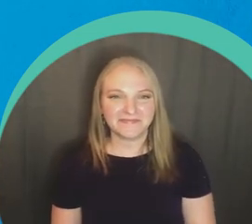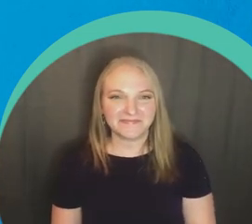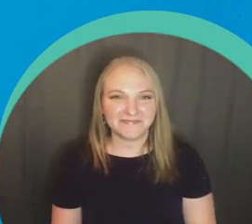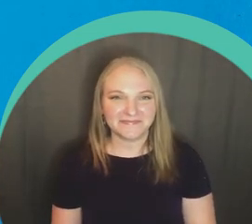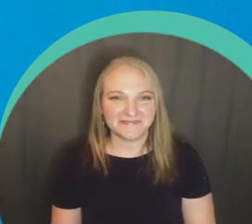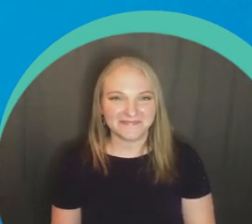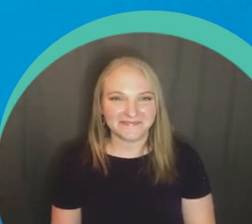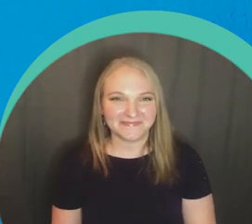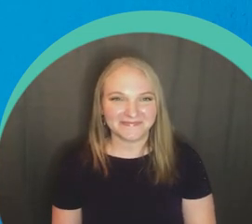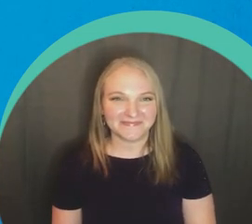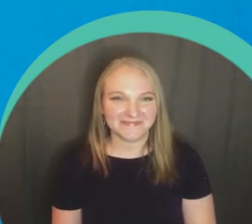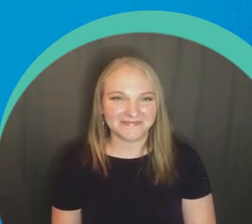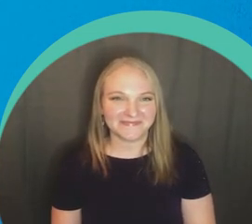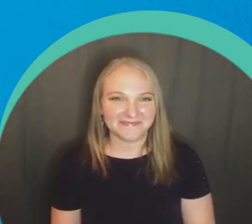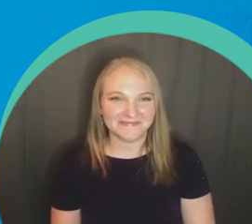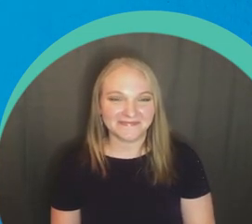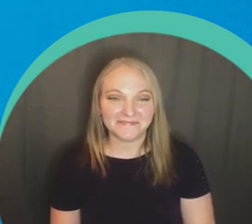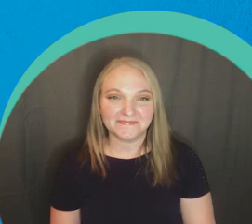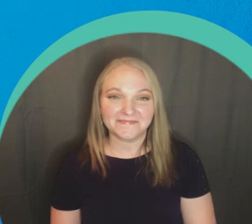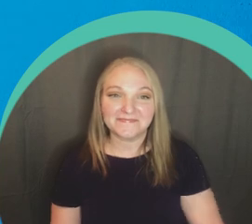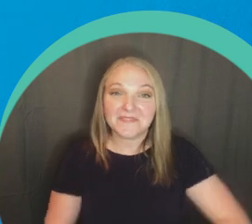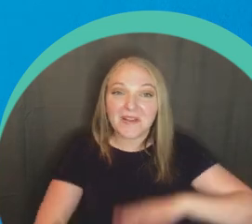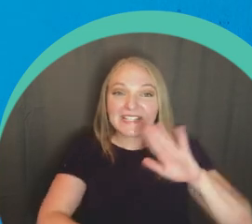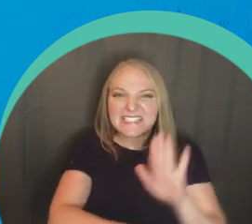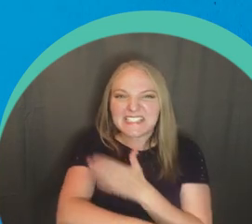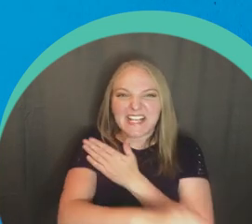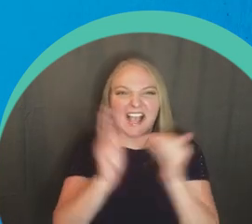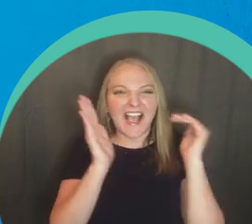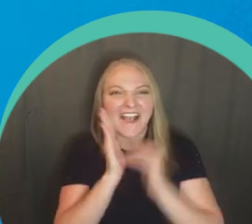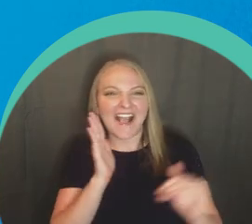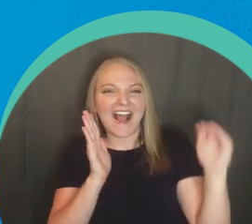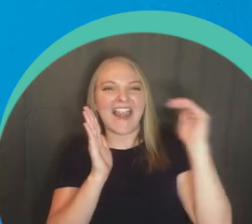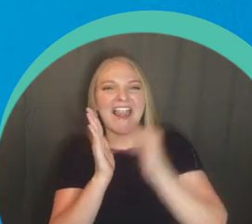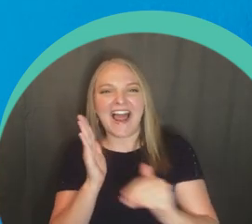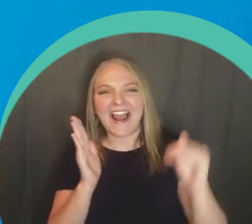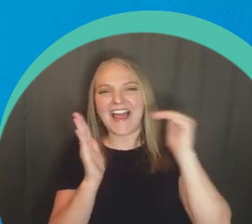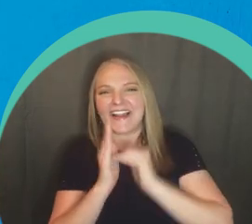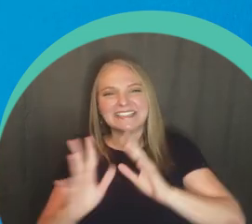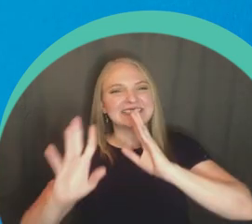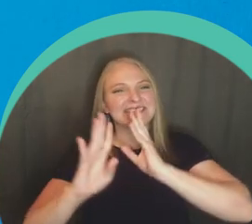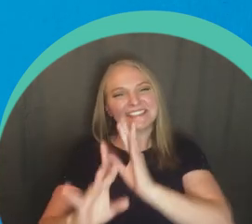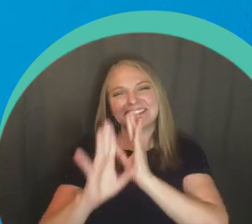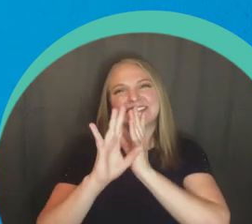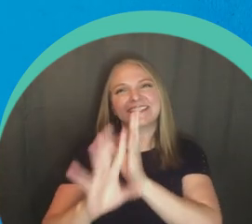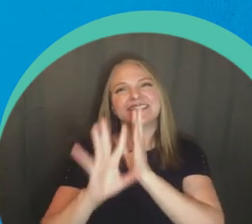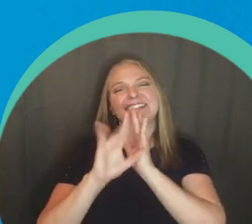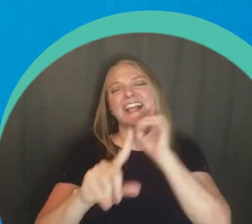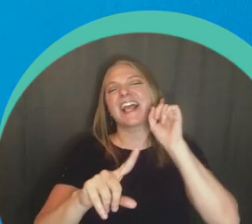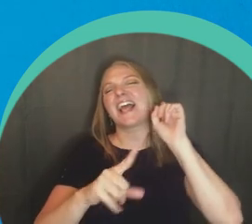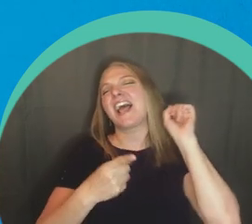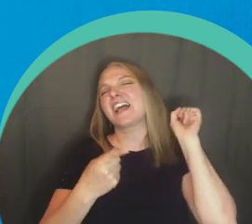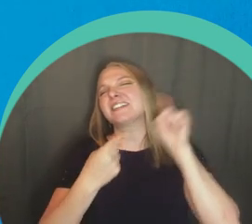We sing again and again and again until we fall down laughing.